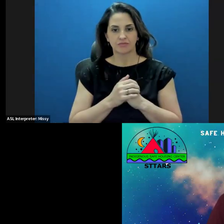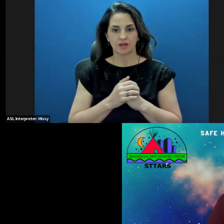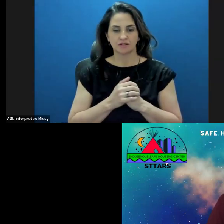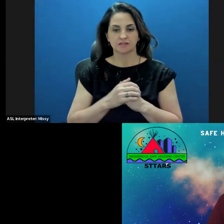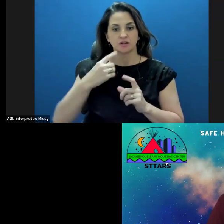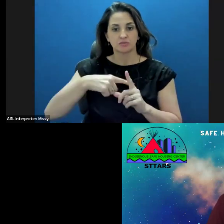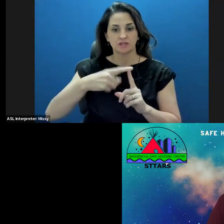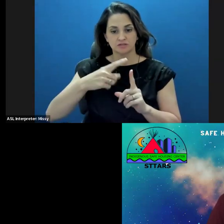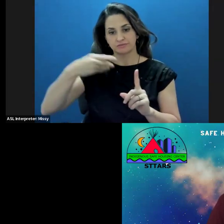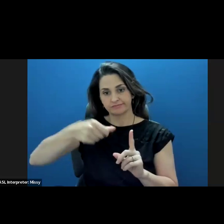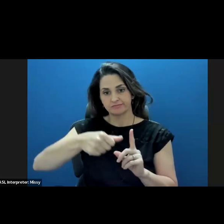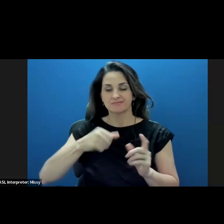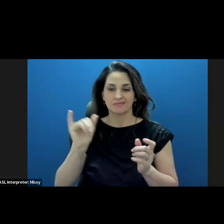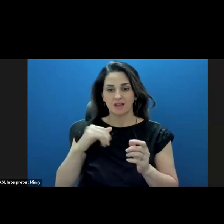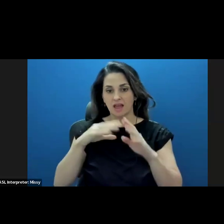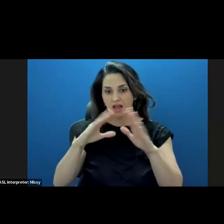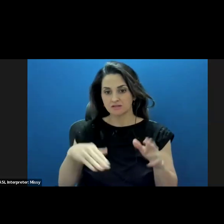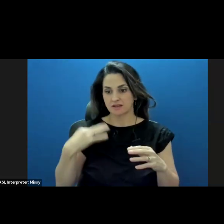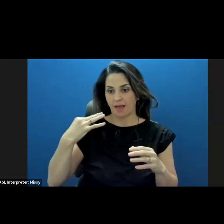including housing application fees,